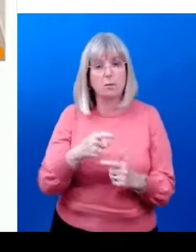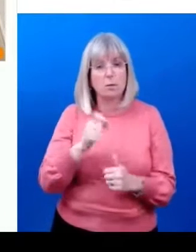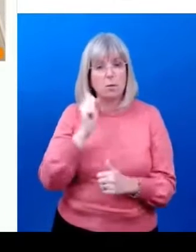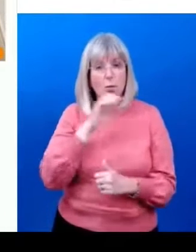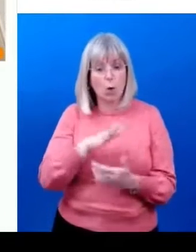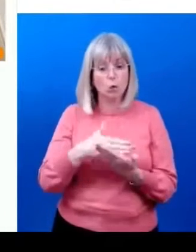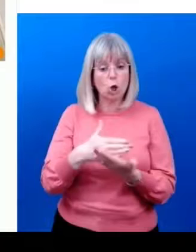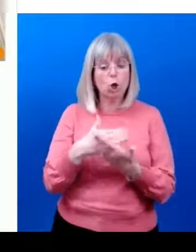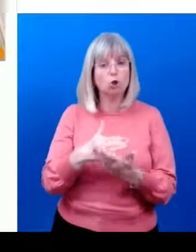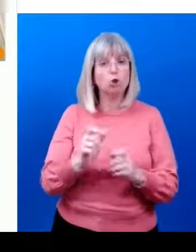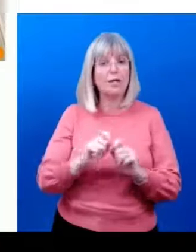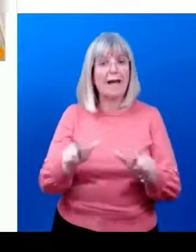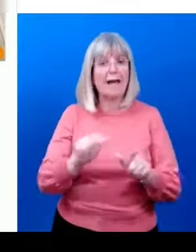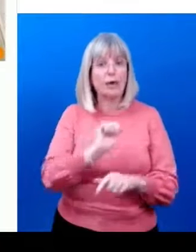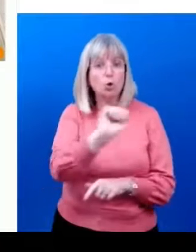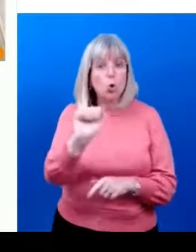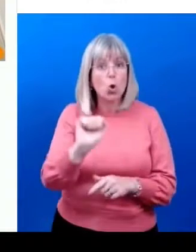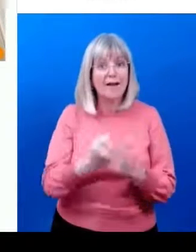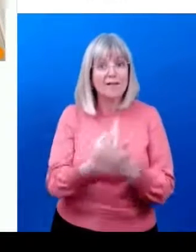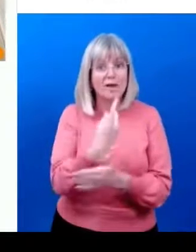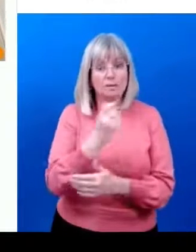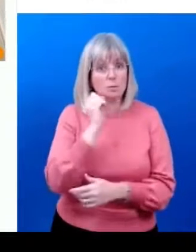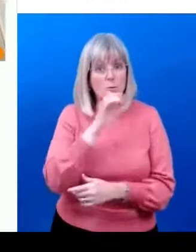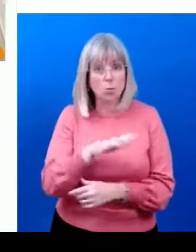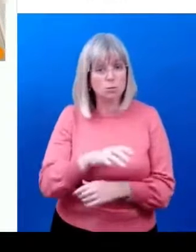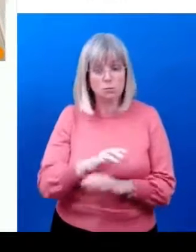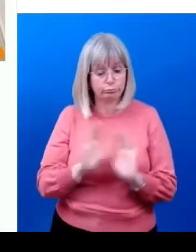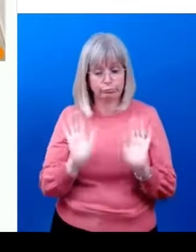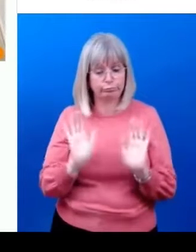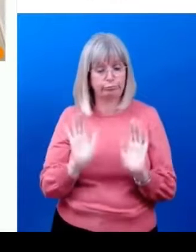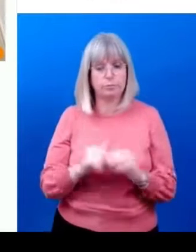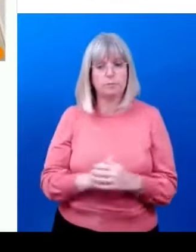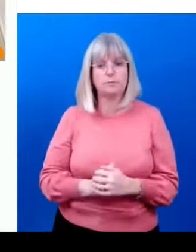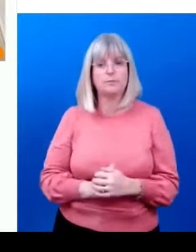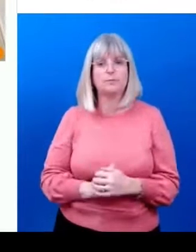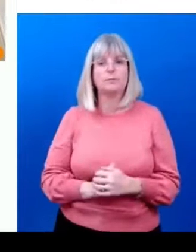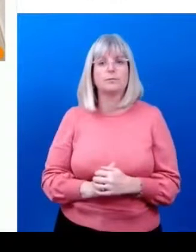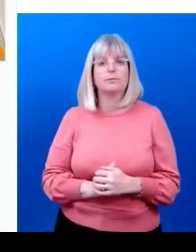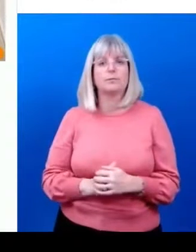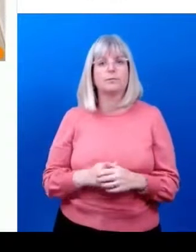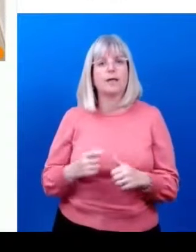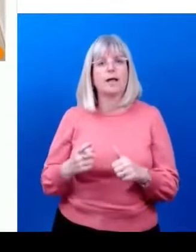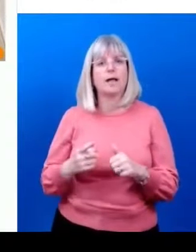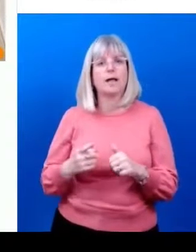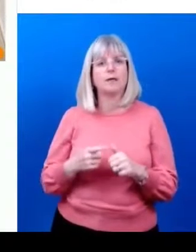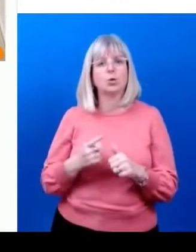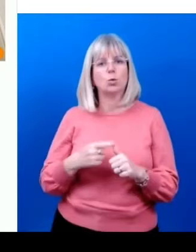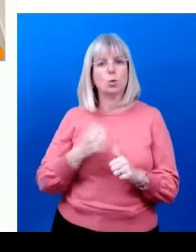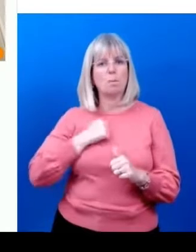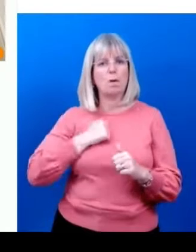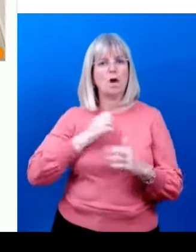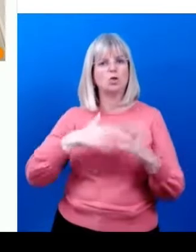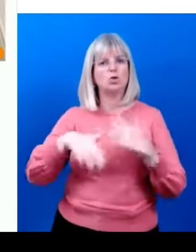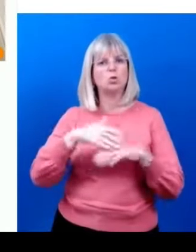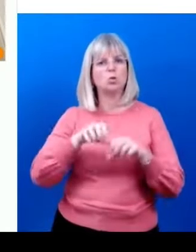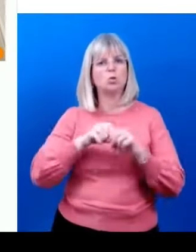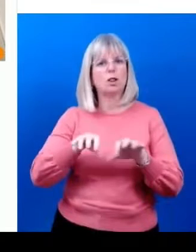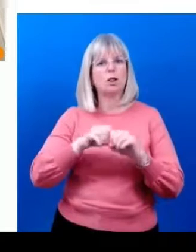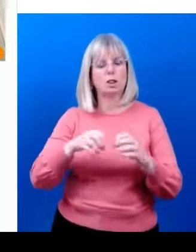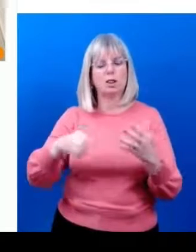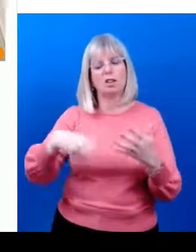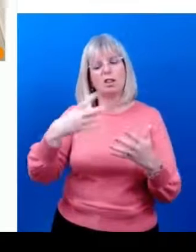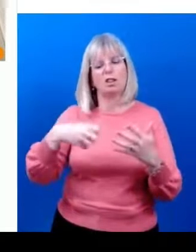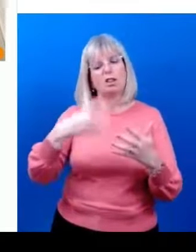and I point it out. No, I have people on my social network feeds that I collaborate with or that I work for